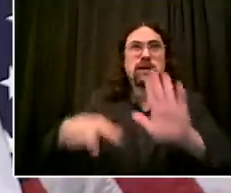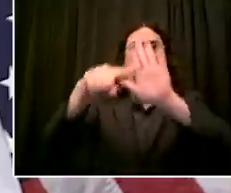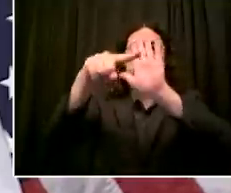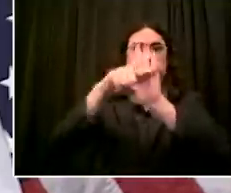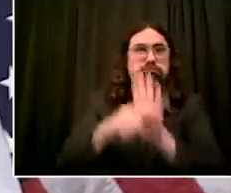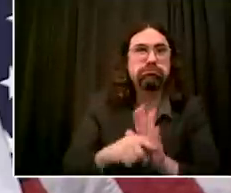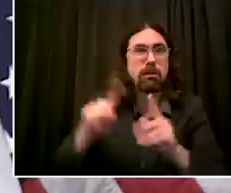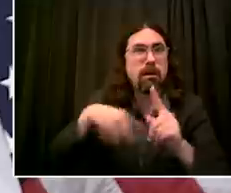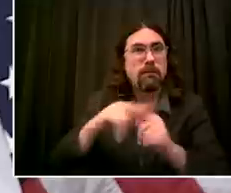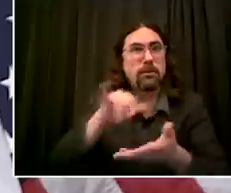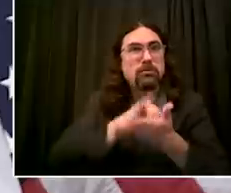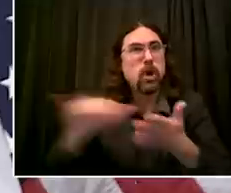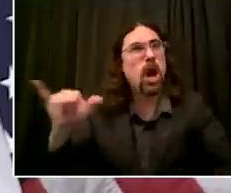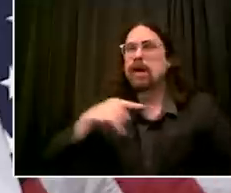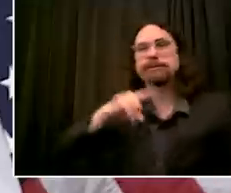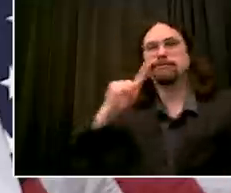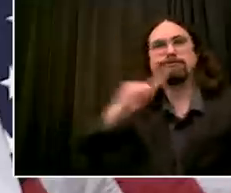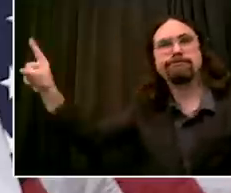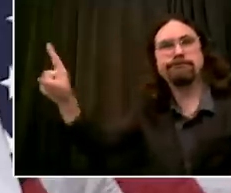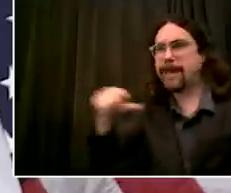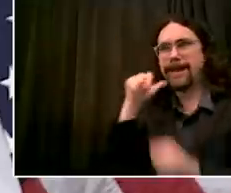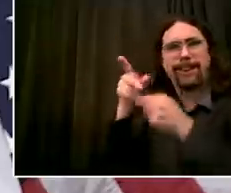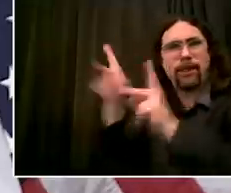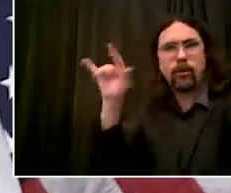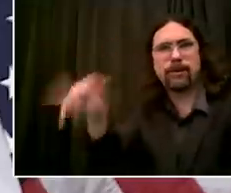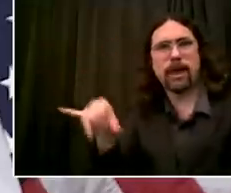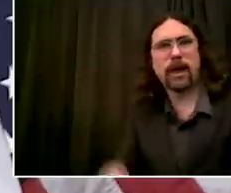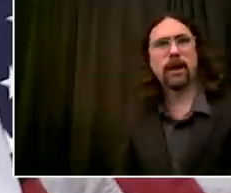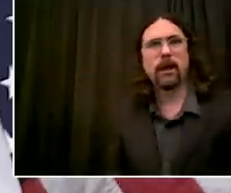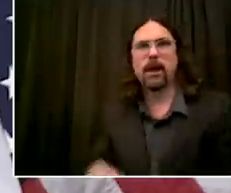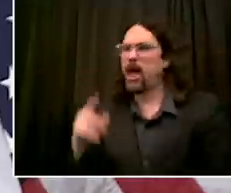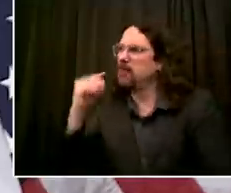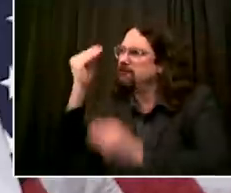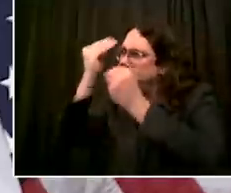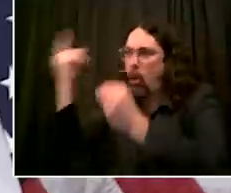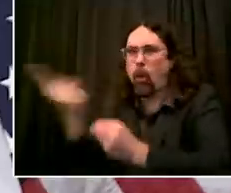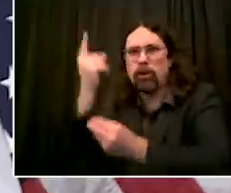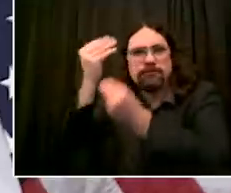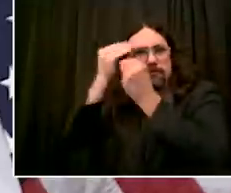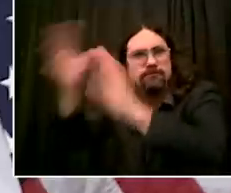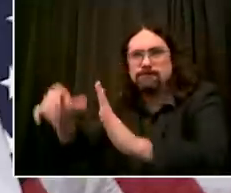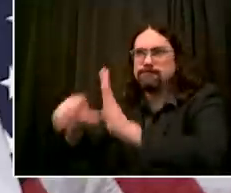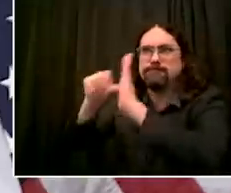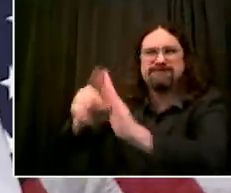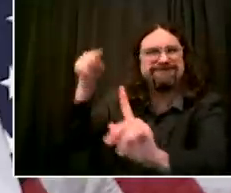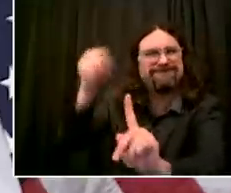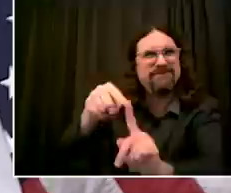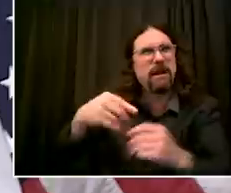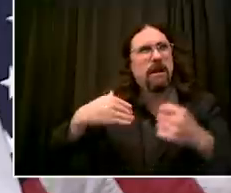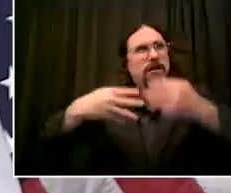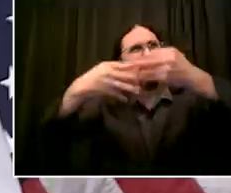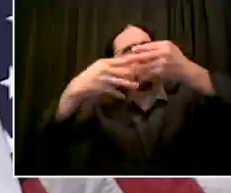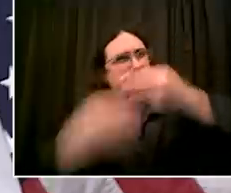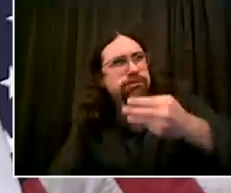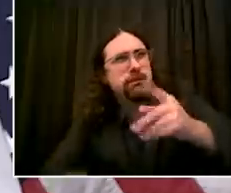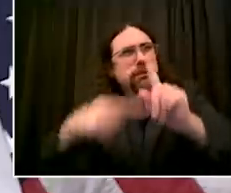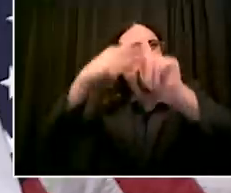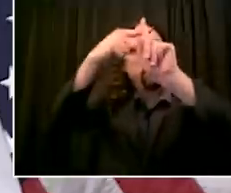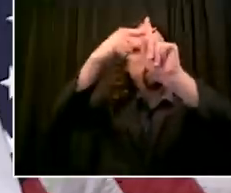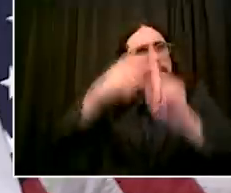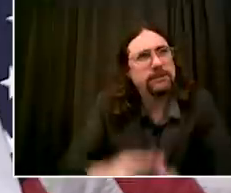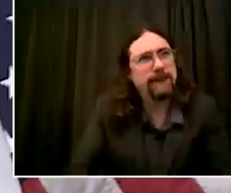I talked to people about it yesterday. I talked to the borough president. I talked to the councilman. I said, I've asked, we had a group of community leaders in the room. I said, how many of you were here in the